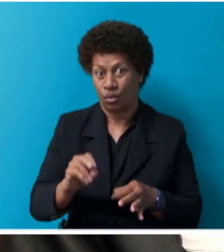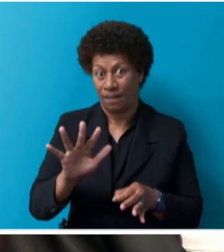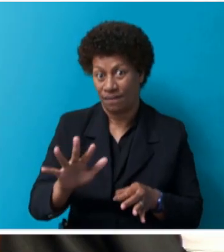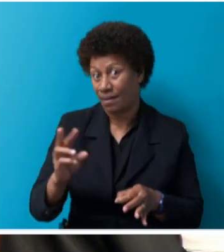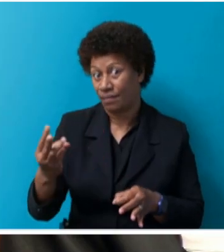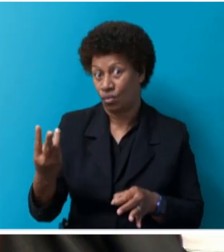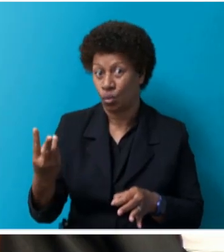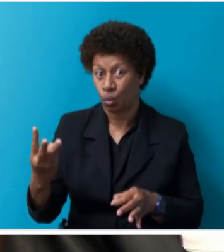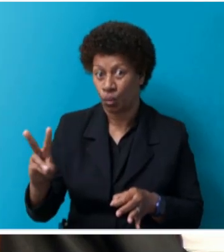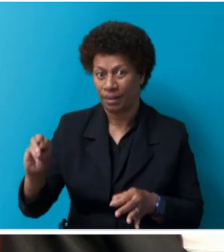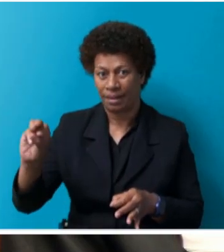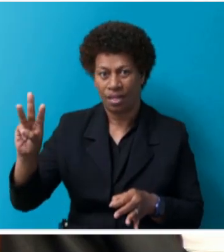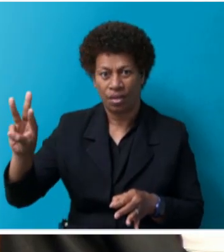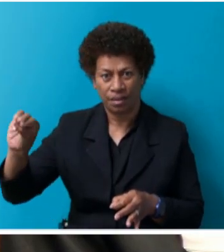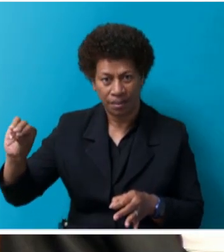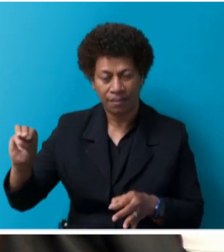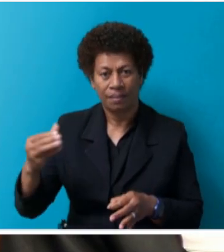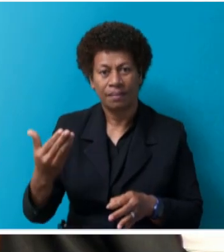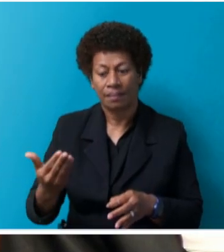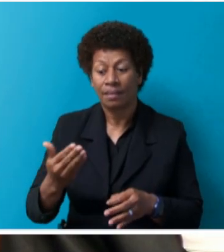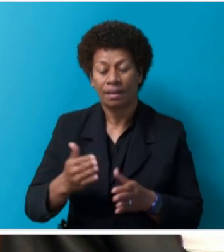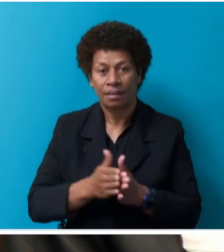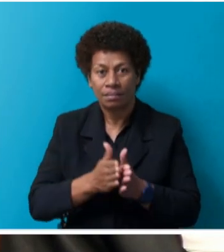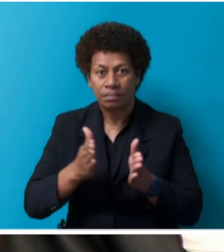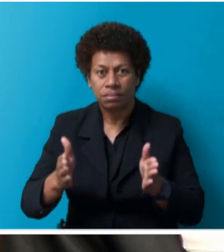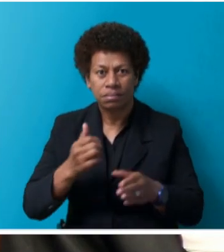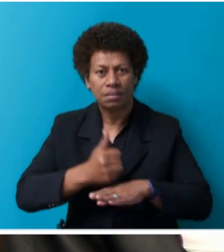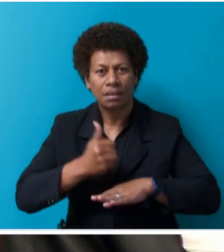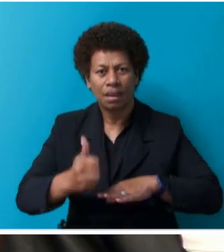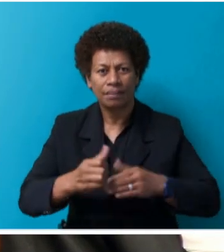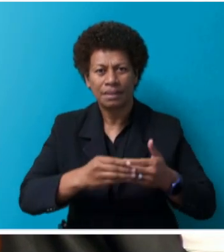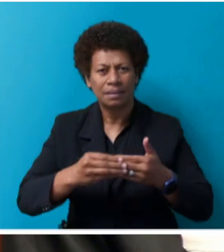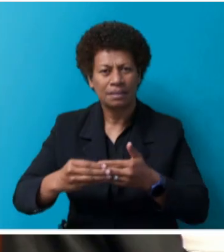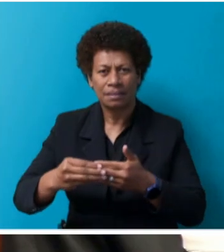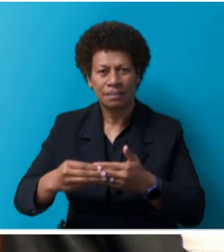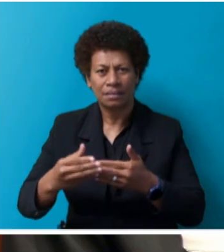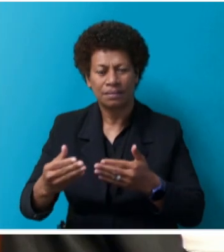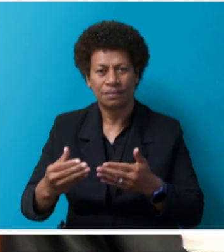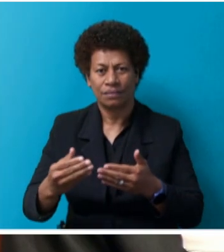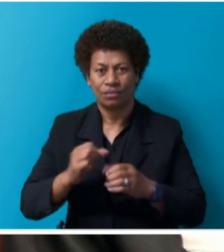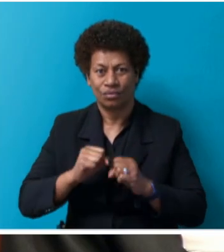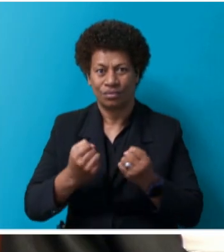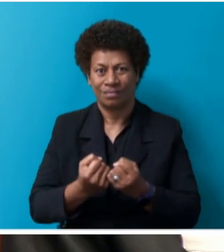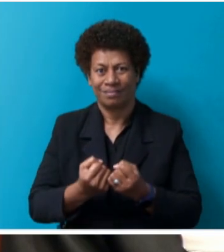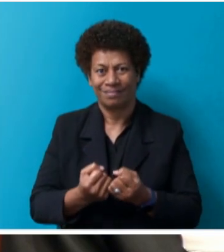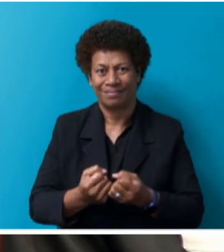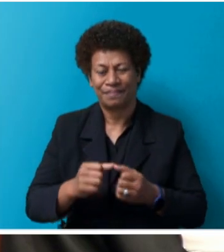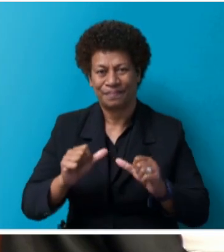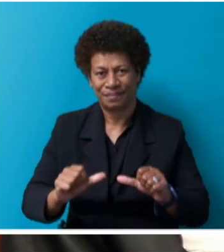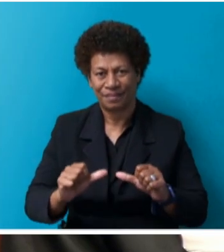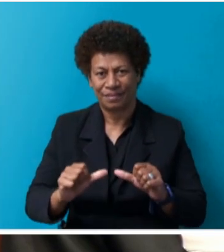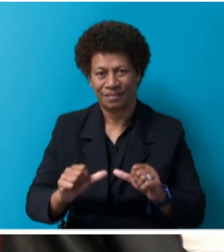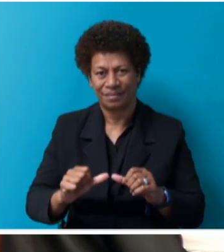been a collaborative and whole-of-government effort led by the Ministry of Women, Children and Social Protection. This